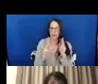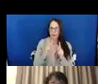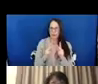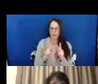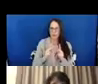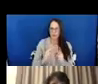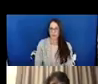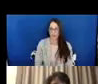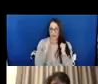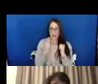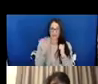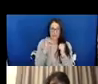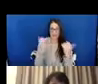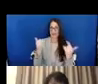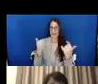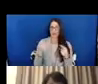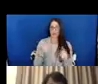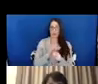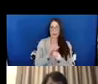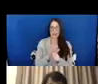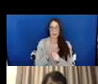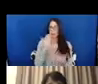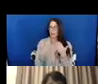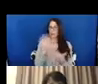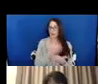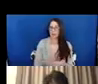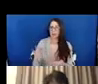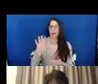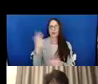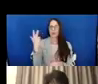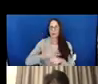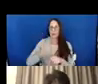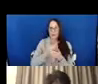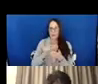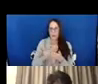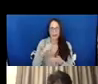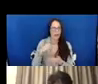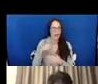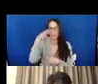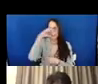Like right now, during the pandemic, probably about three times a week. I'm missing meals.